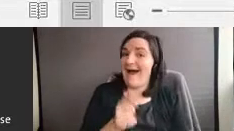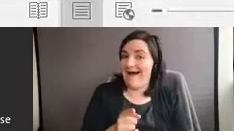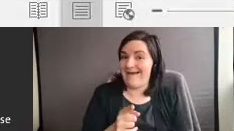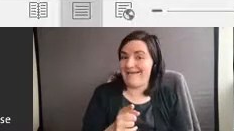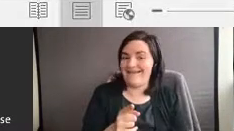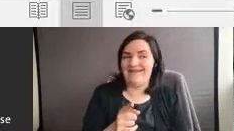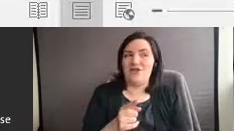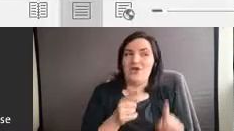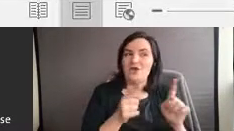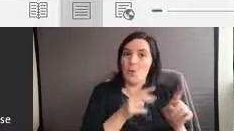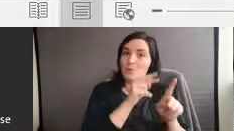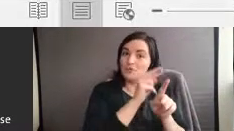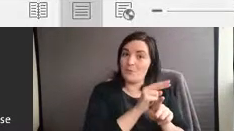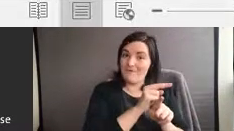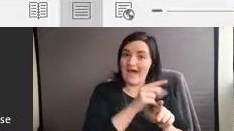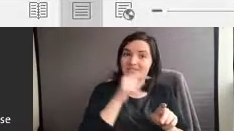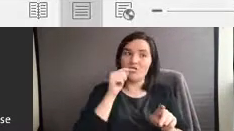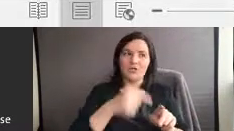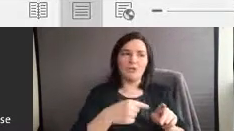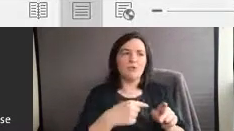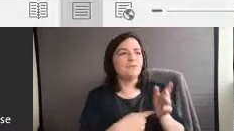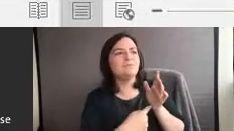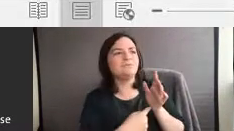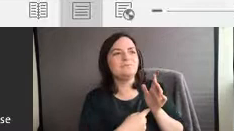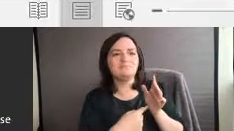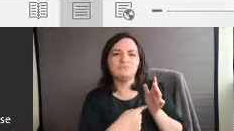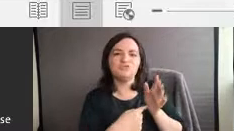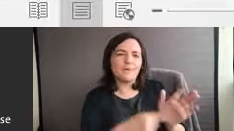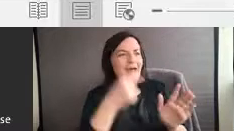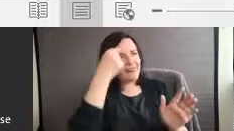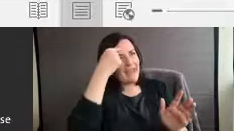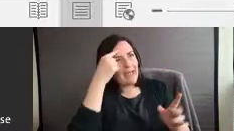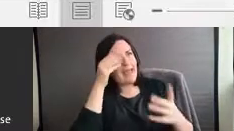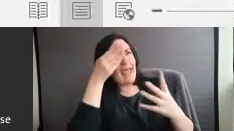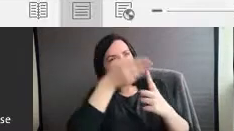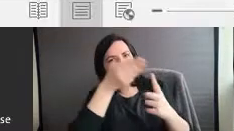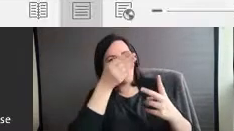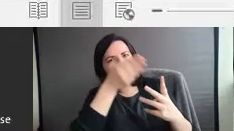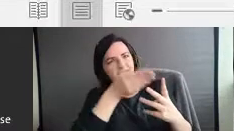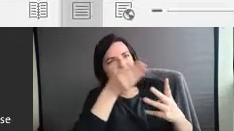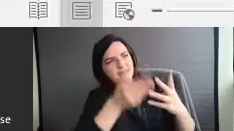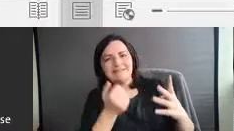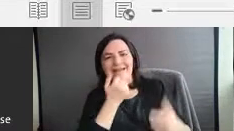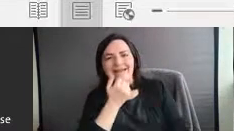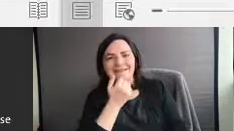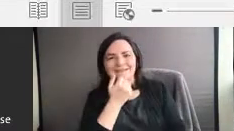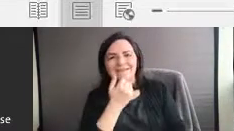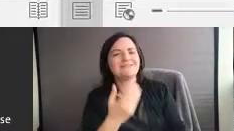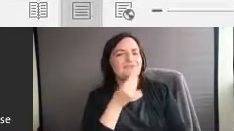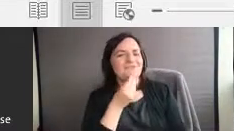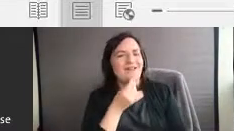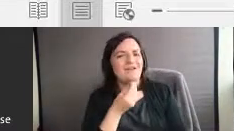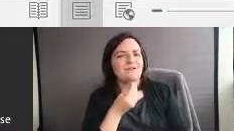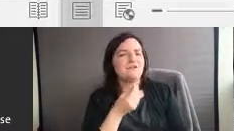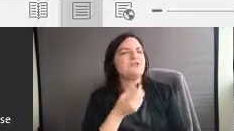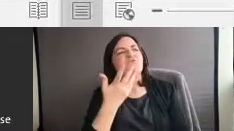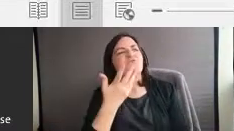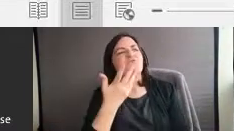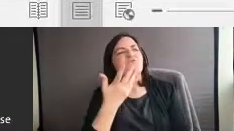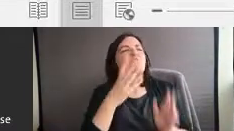your supervisor about when you're going to finish these various sections. So let's say you said to your supervisor, okay, I'm going to get my